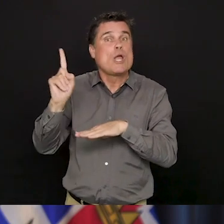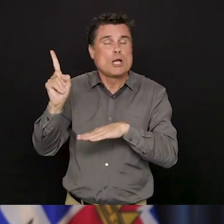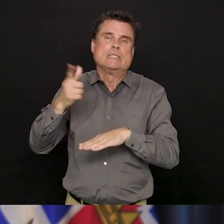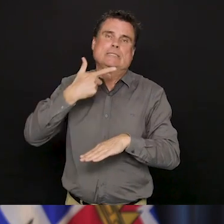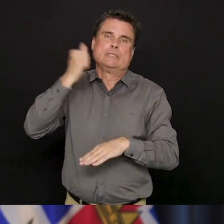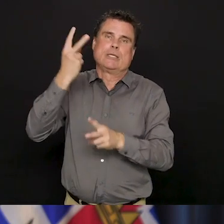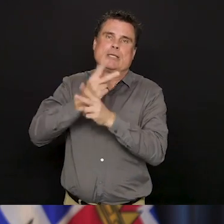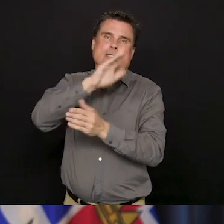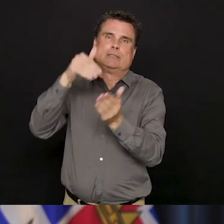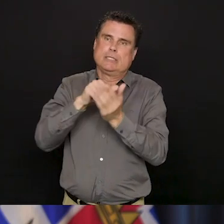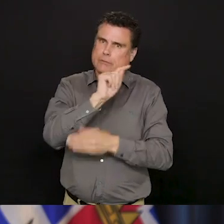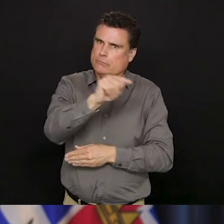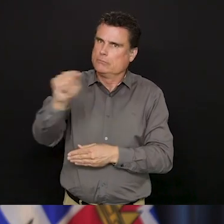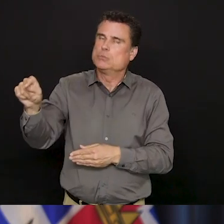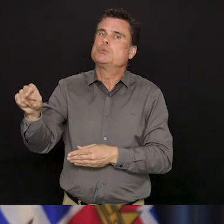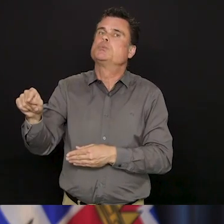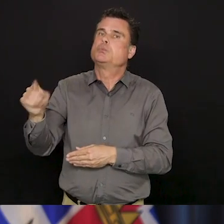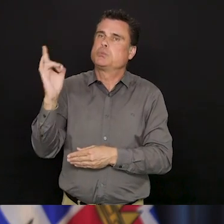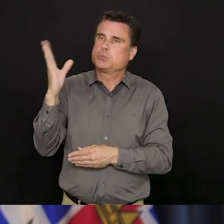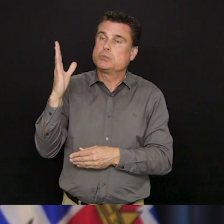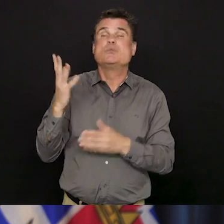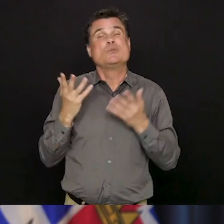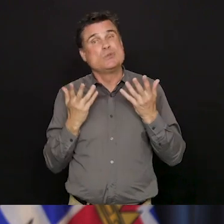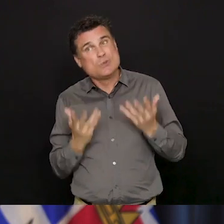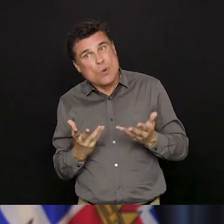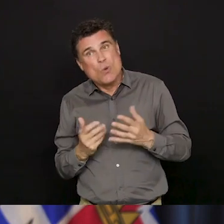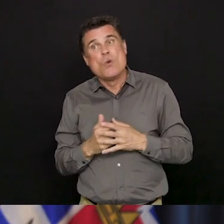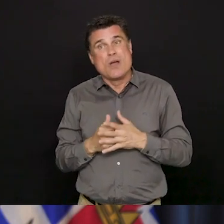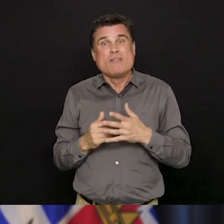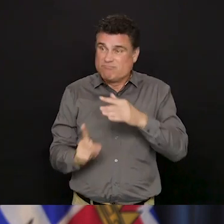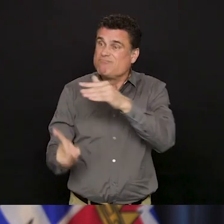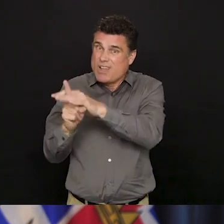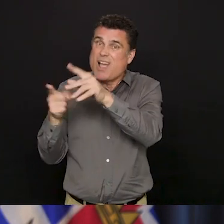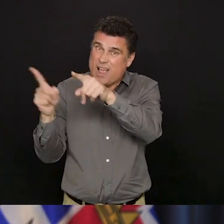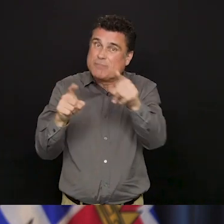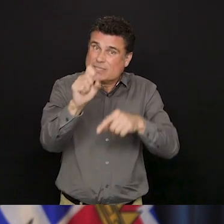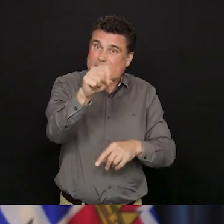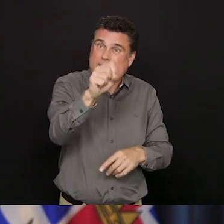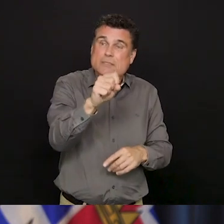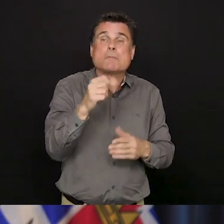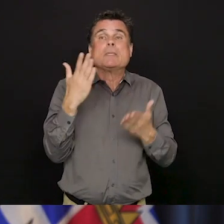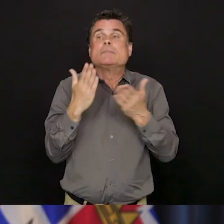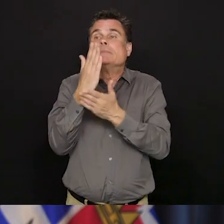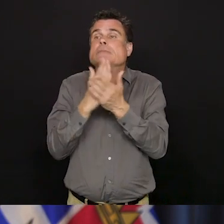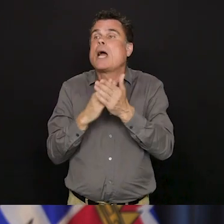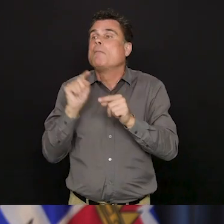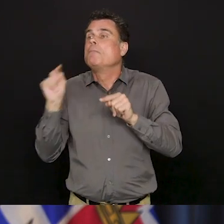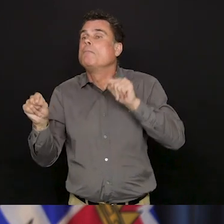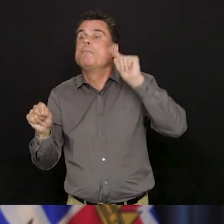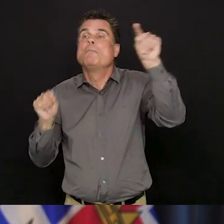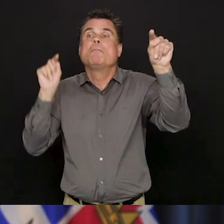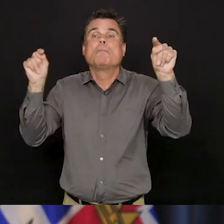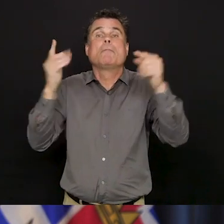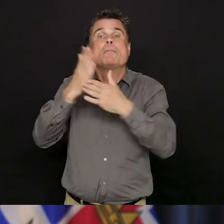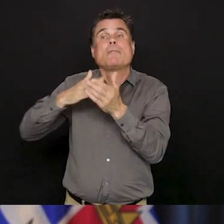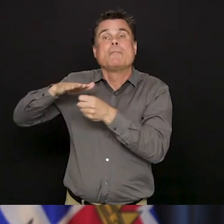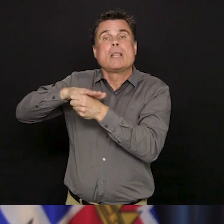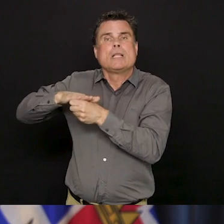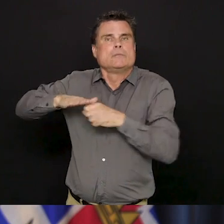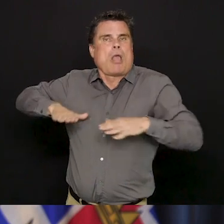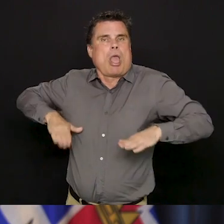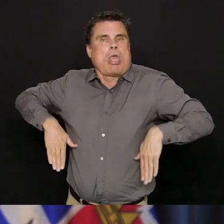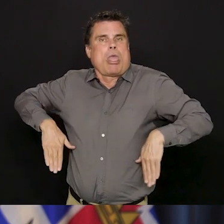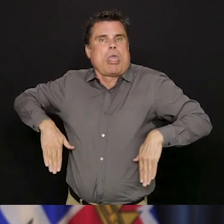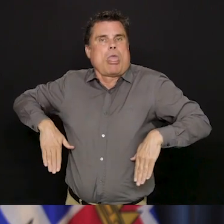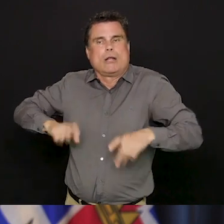Marcella. There may be some people who haven't had it finalized yet, but I think it's been an extraordinary effort to date,